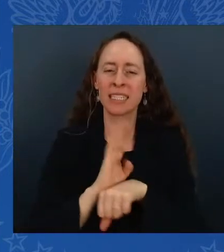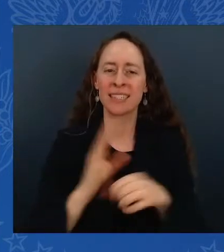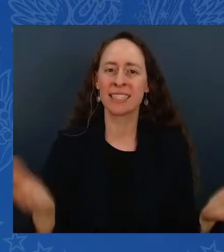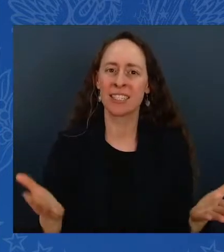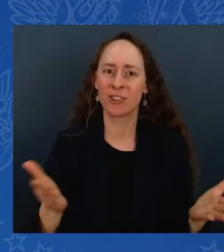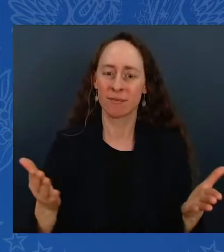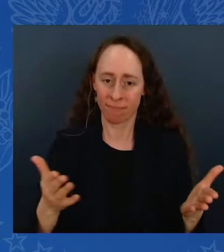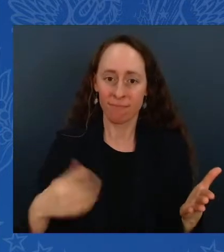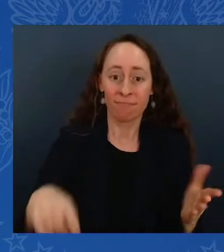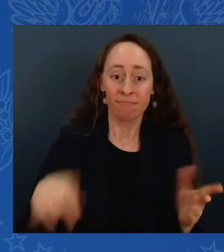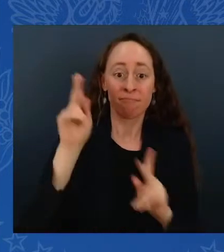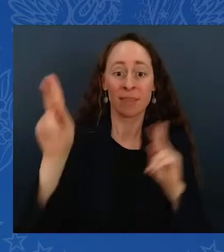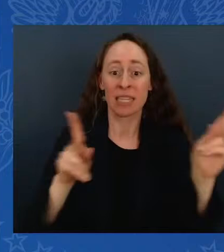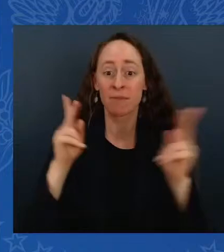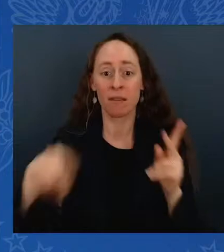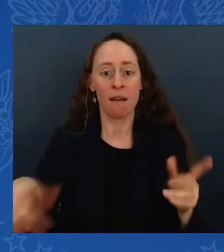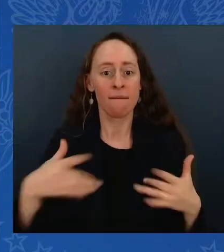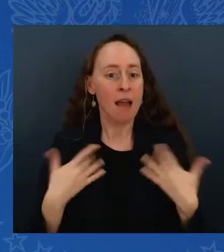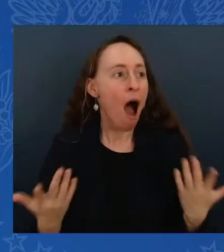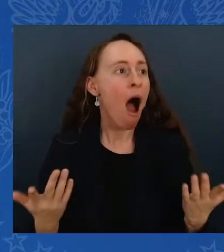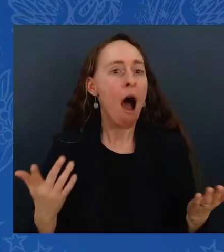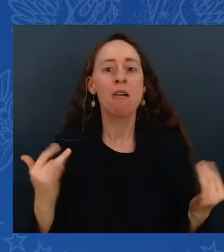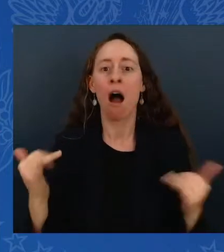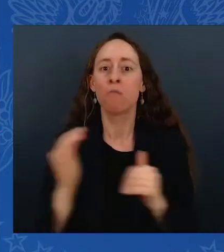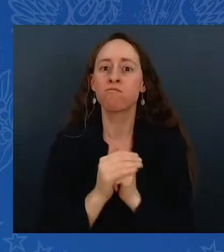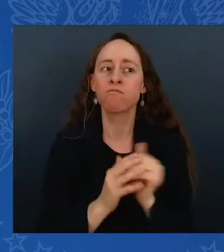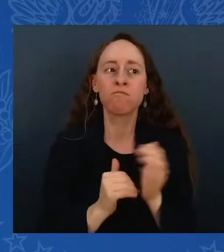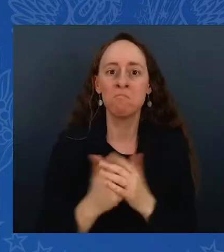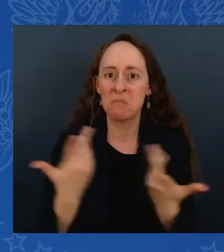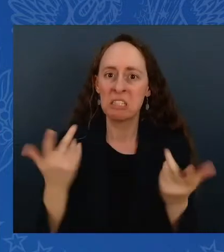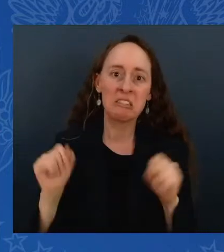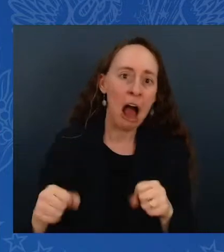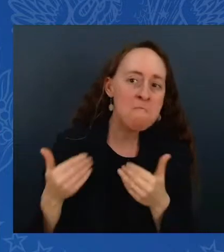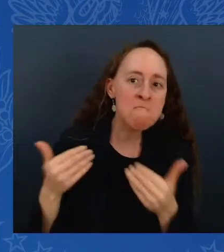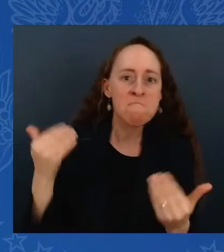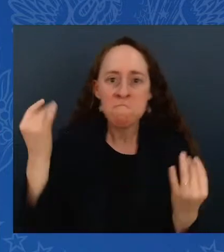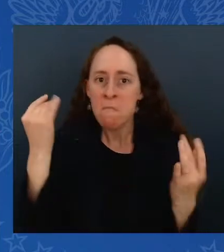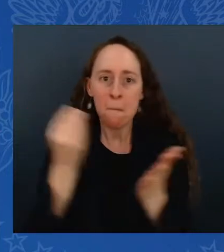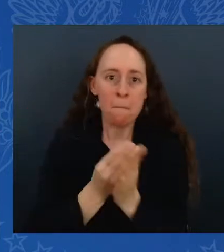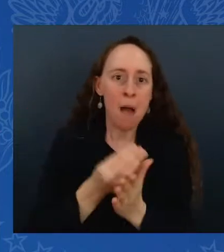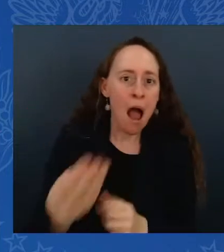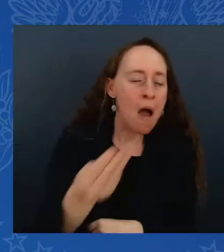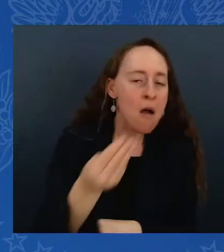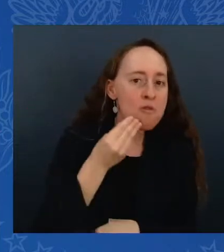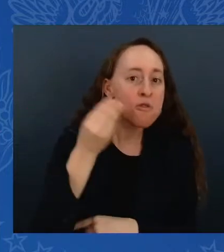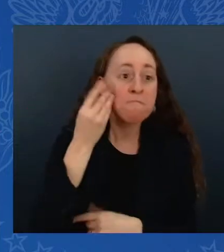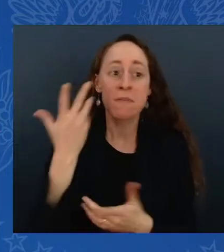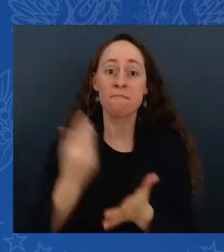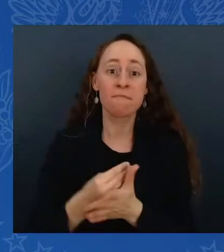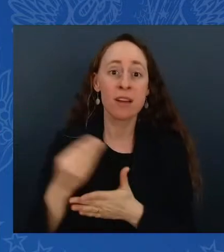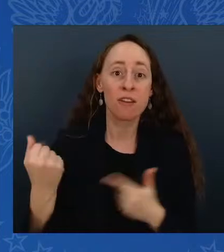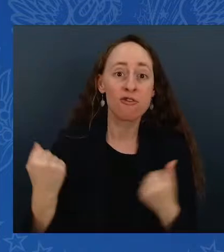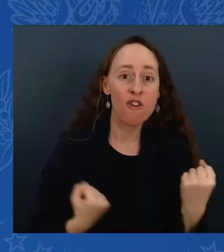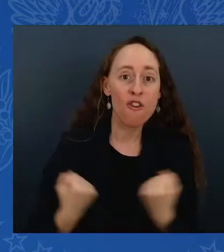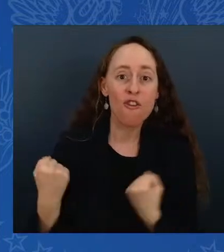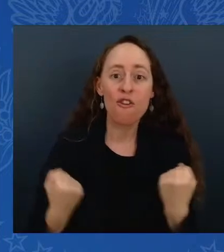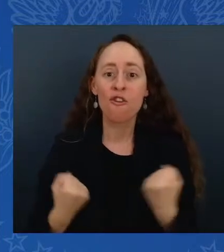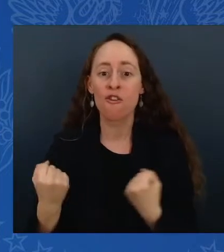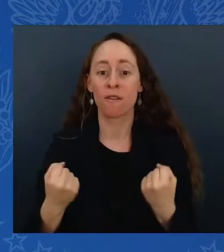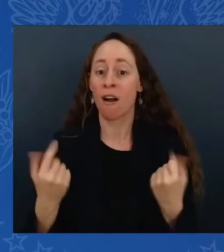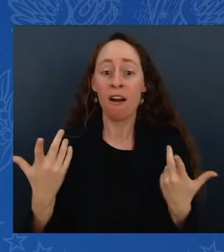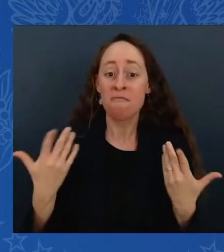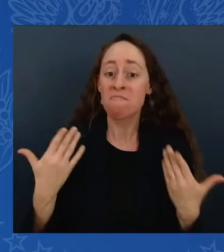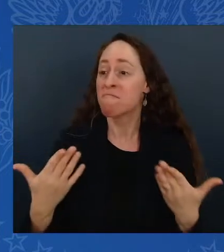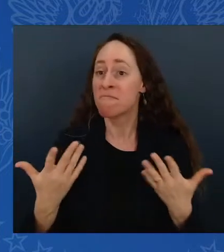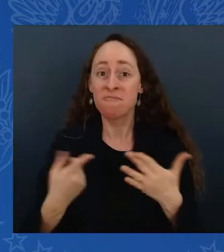buying a home, a new car, starting a family, starting a new business. We're creating jobs. Employment